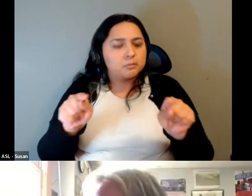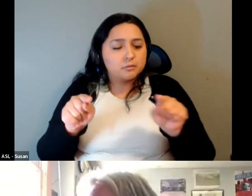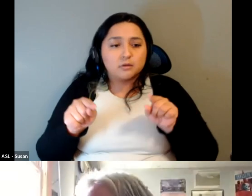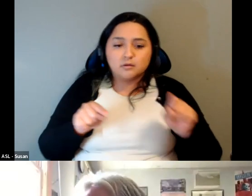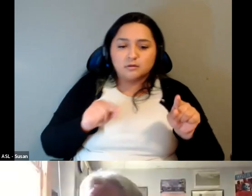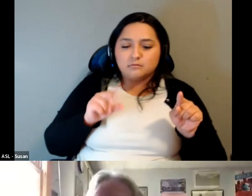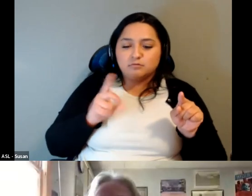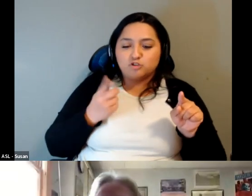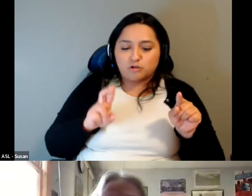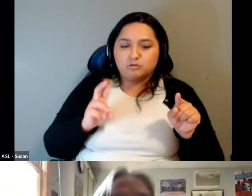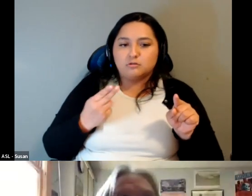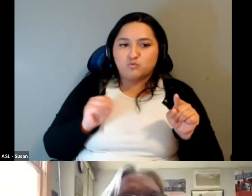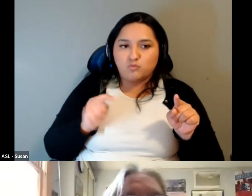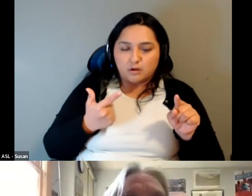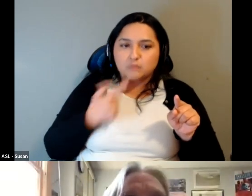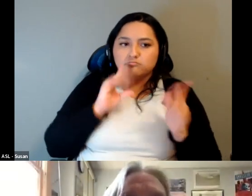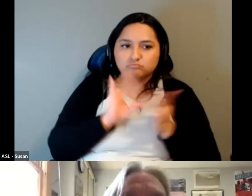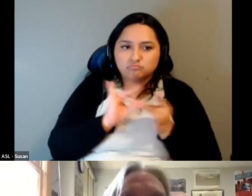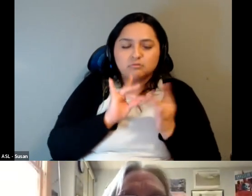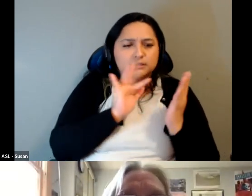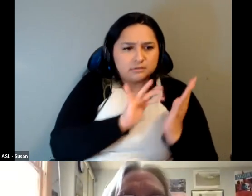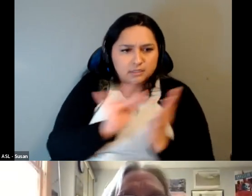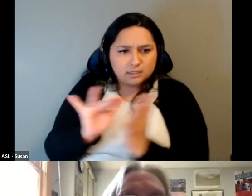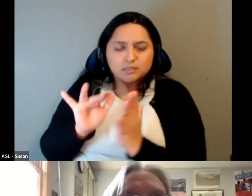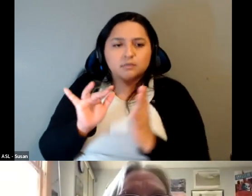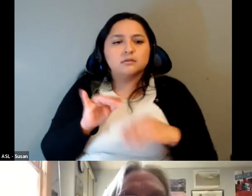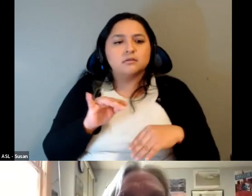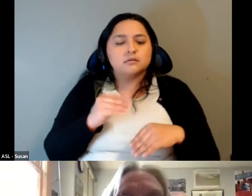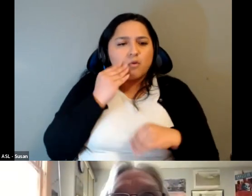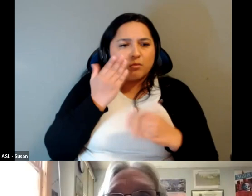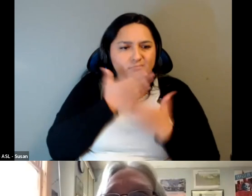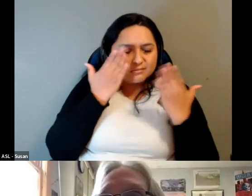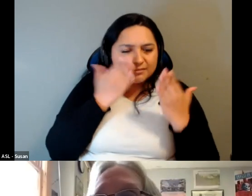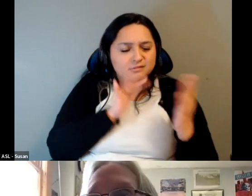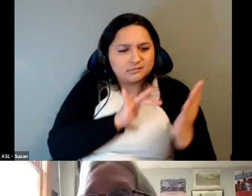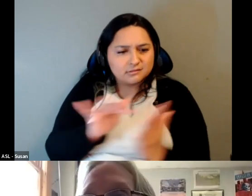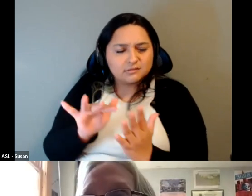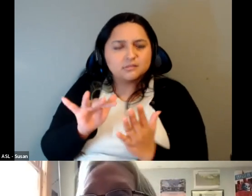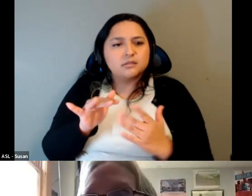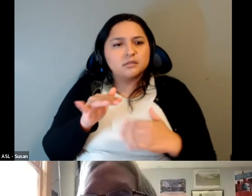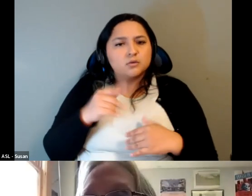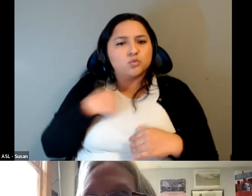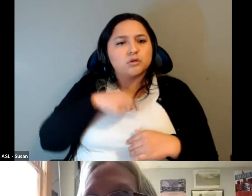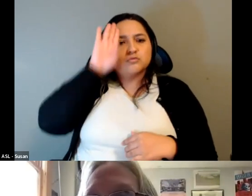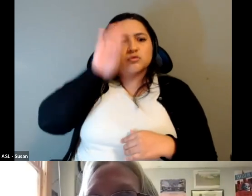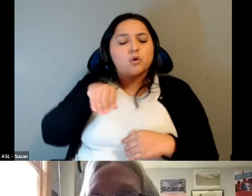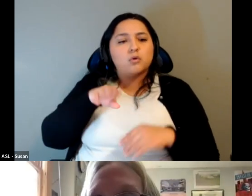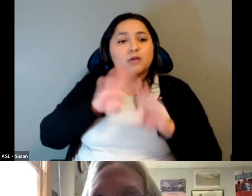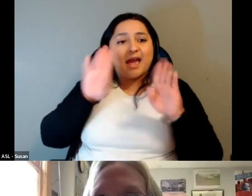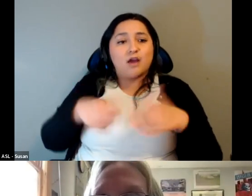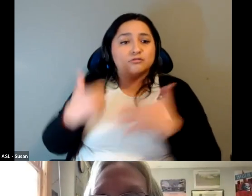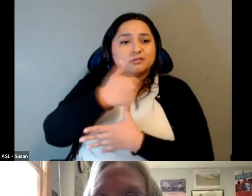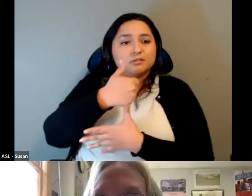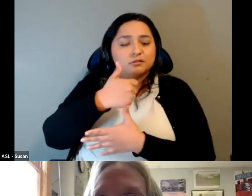studies because we know that housing people is effective at housing people. We know that it works, but people, policymakers,